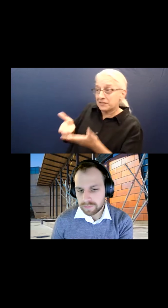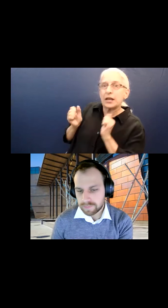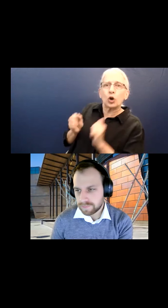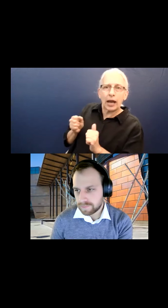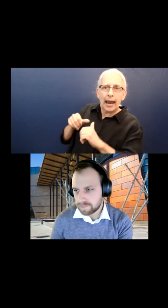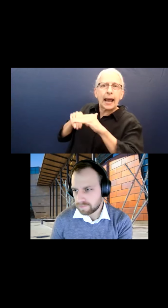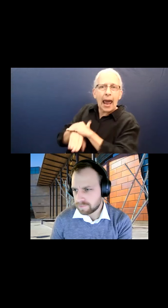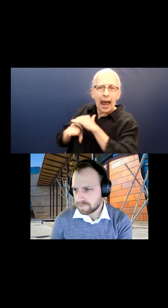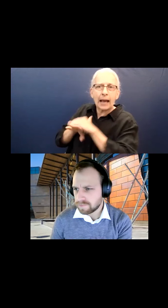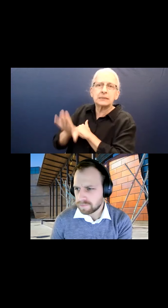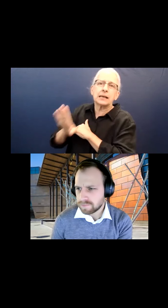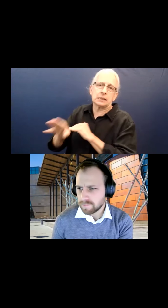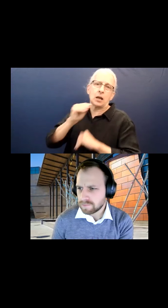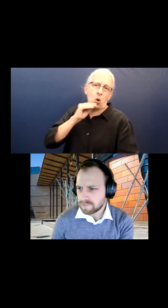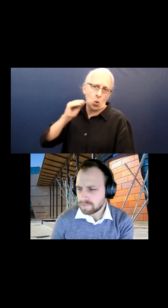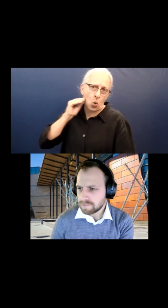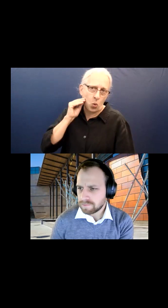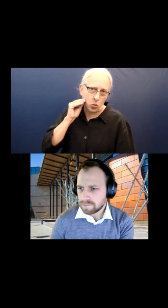properties.